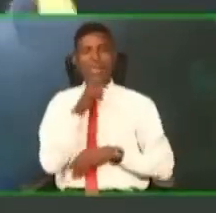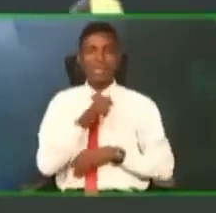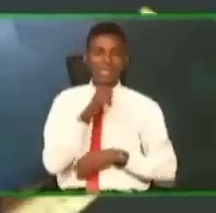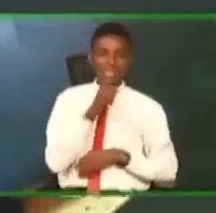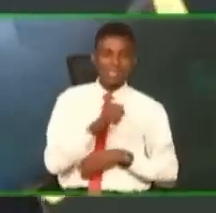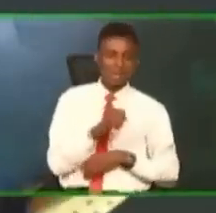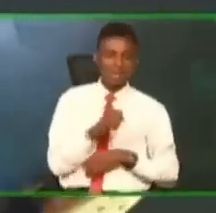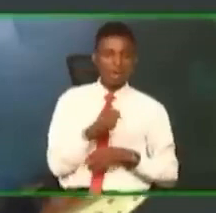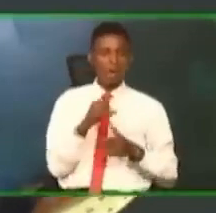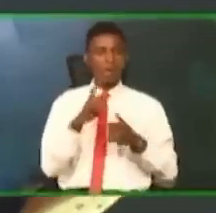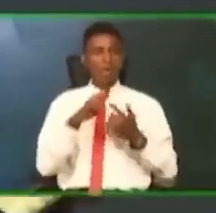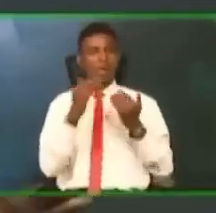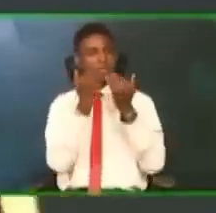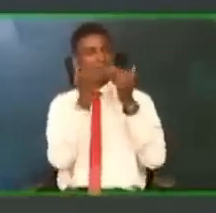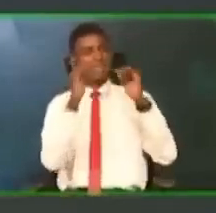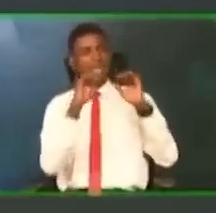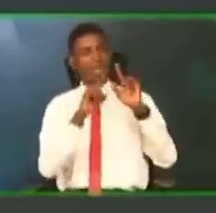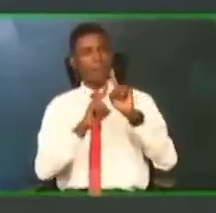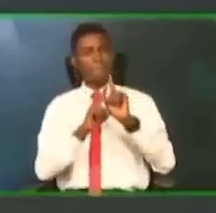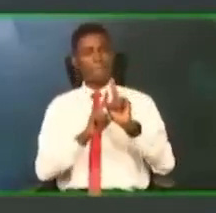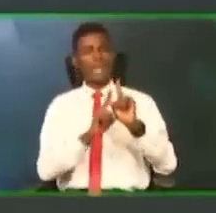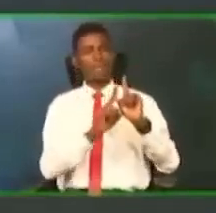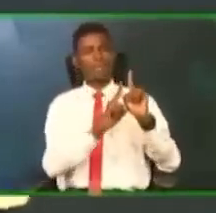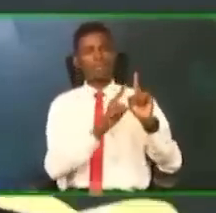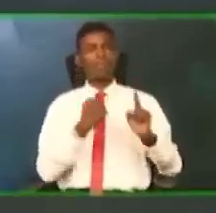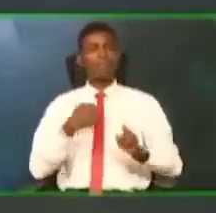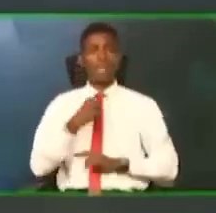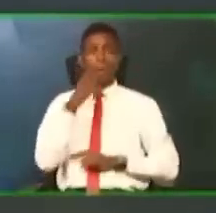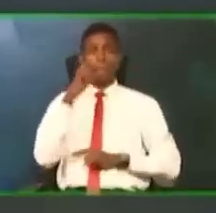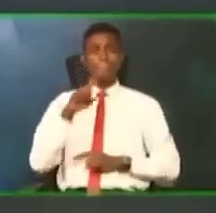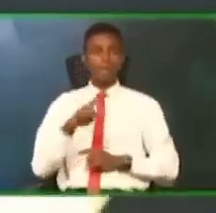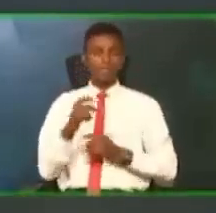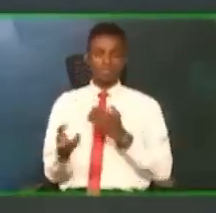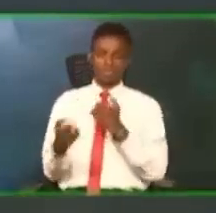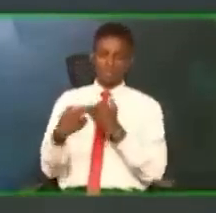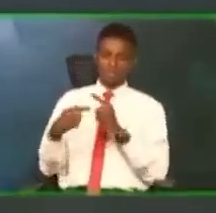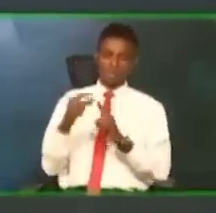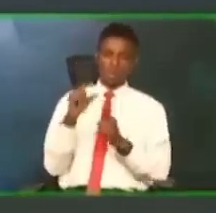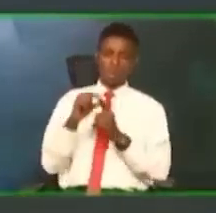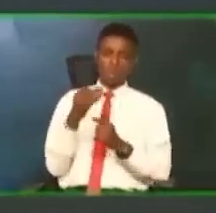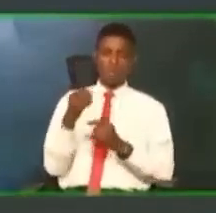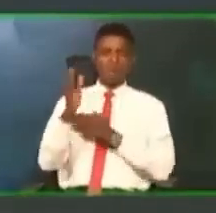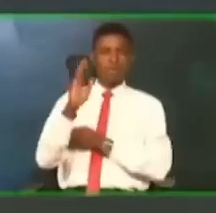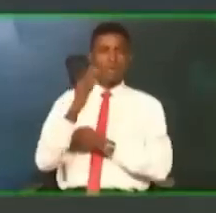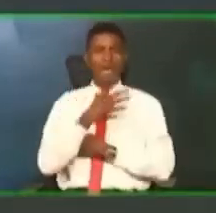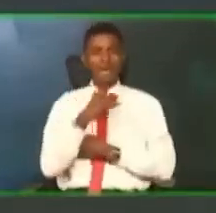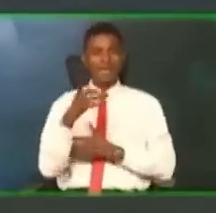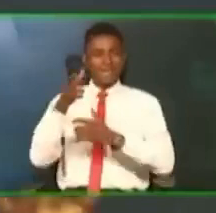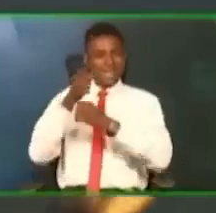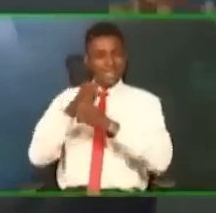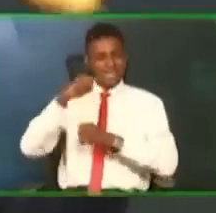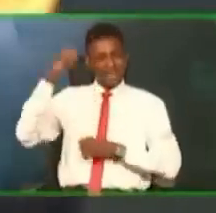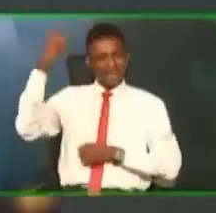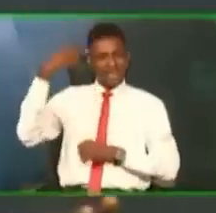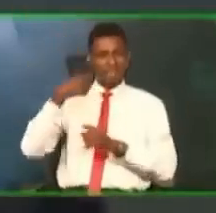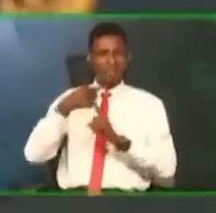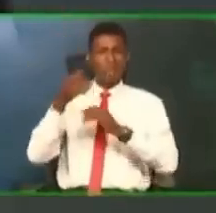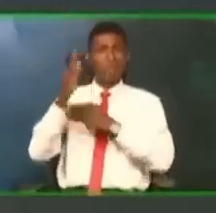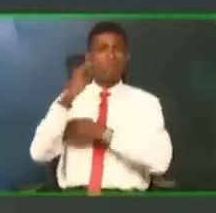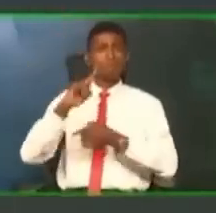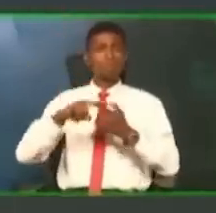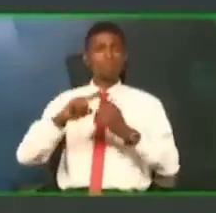speaking, limited mentorships. We must return to the word of God and obtain grace from God to begin to bring